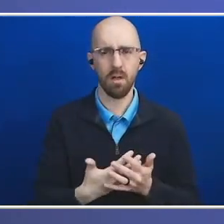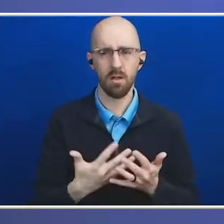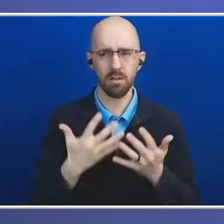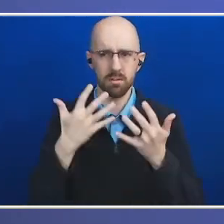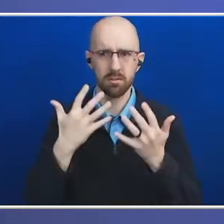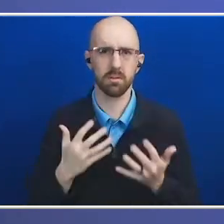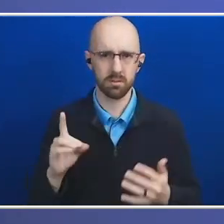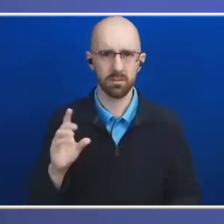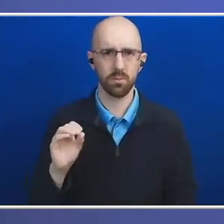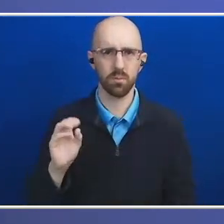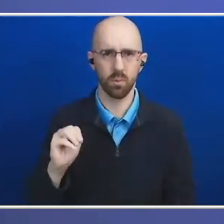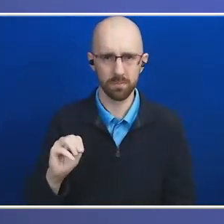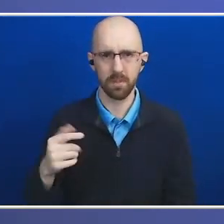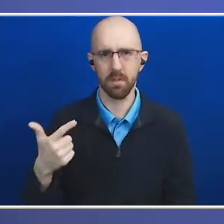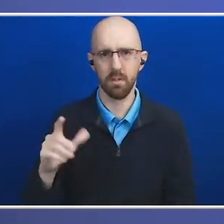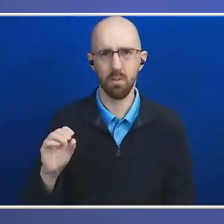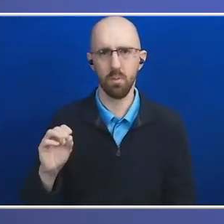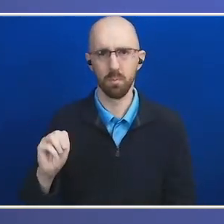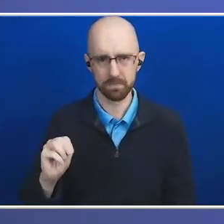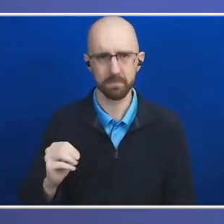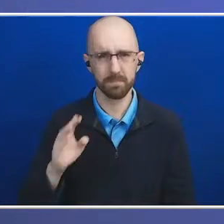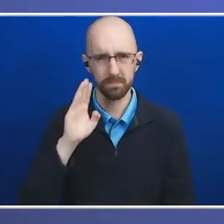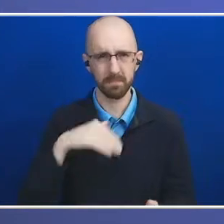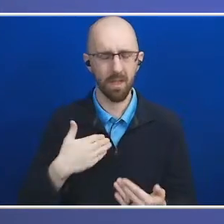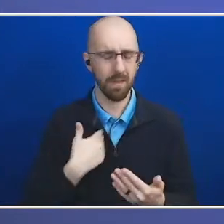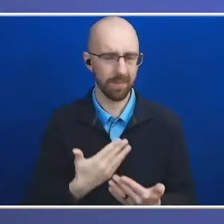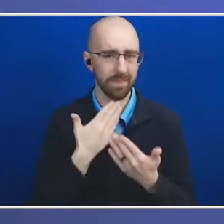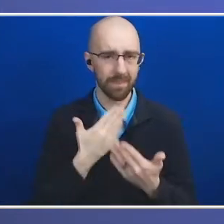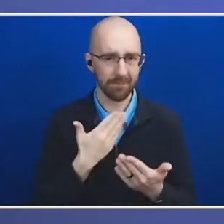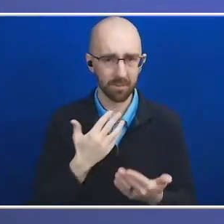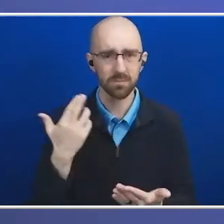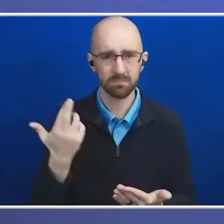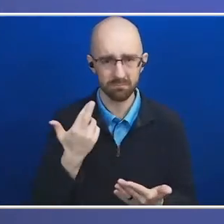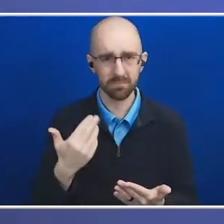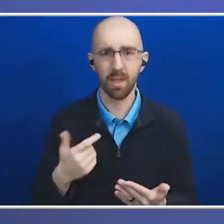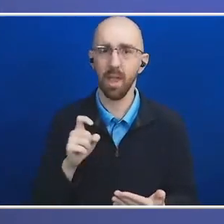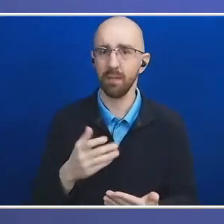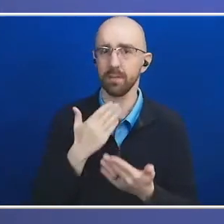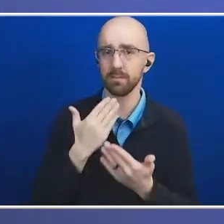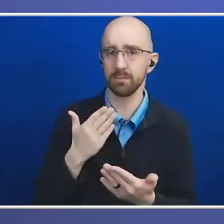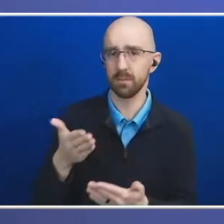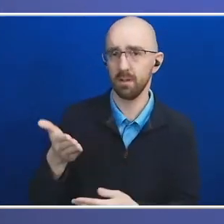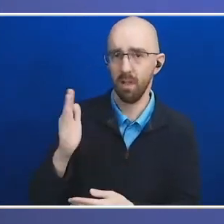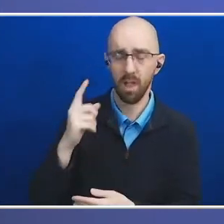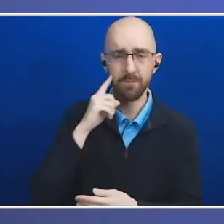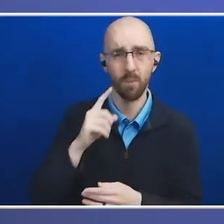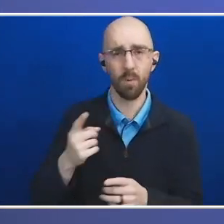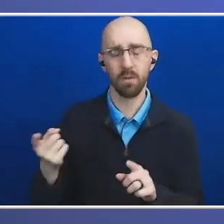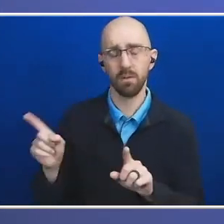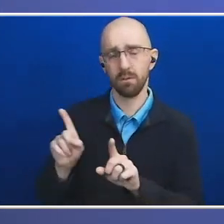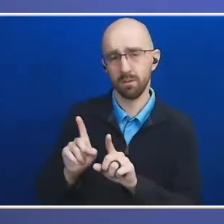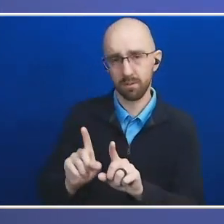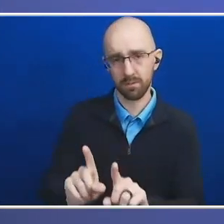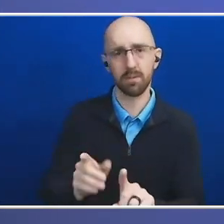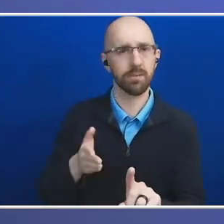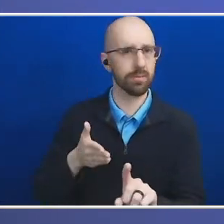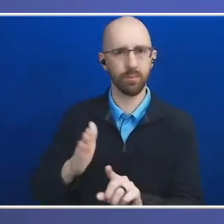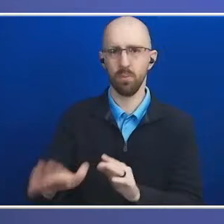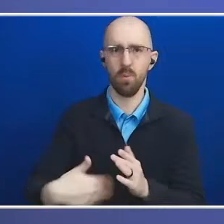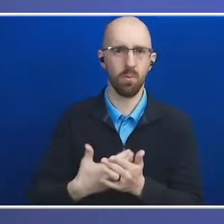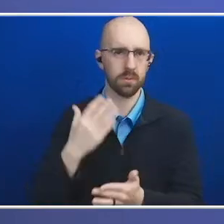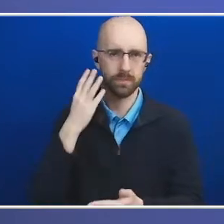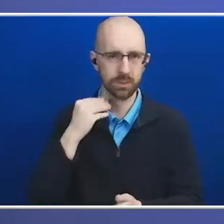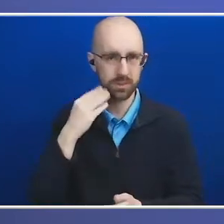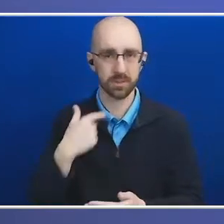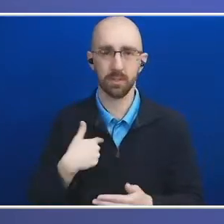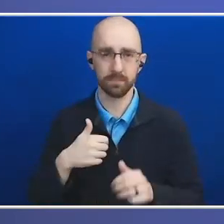be grateful and thankful for. And first of all, I have to say thank you to God for walking alongside me through this. And then I have been blessed with